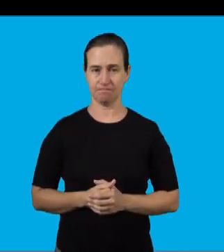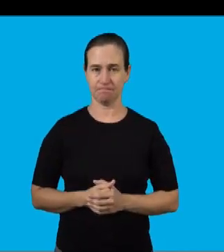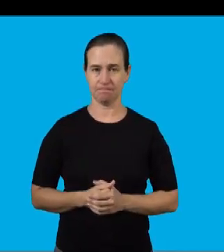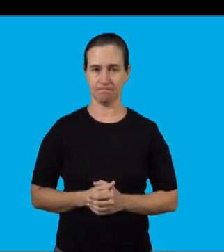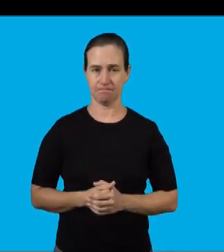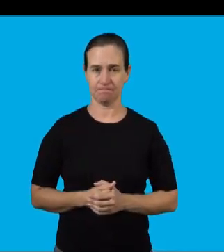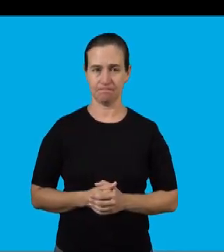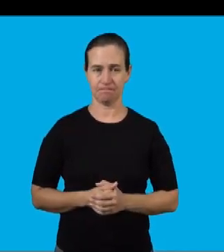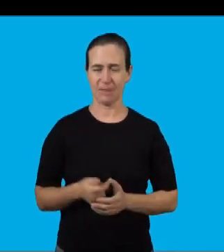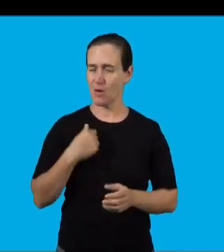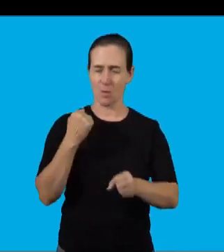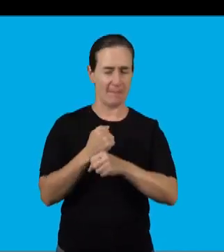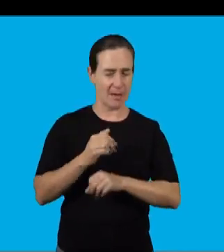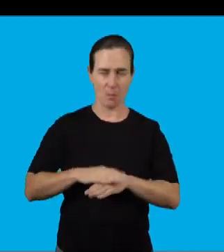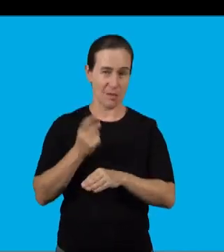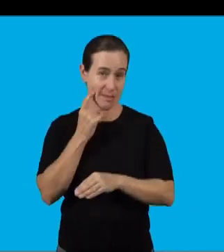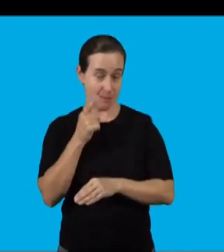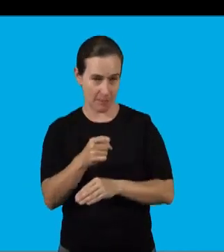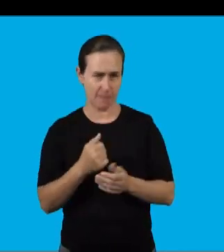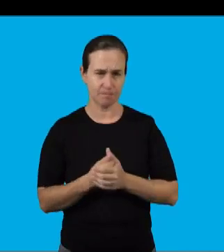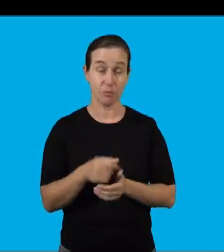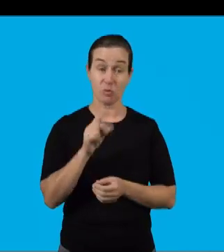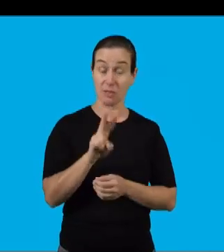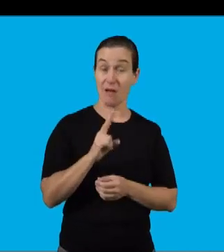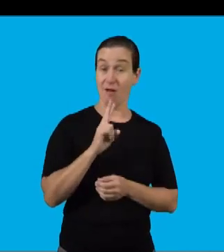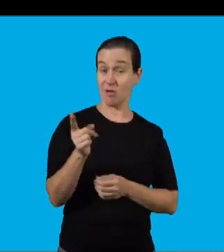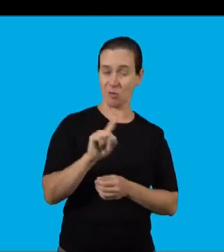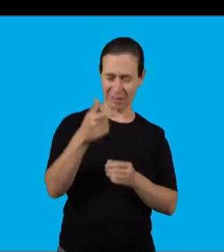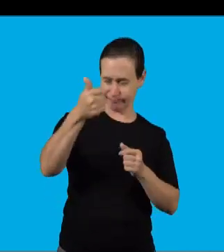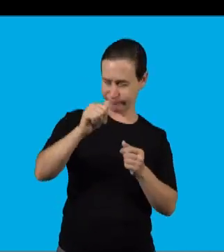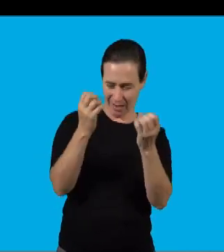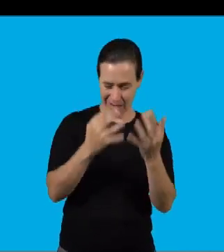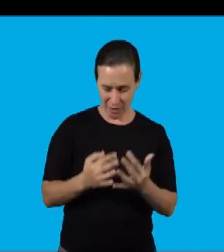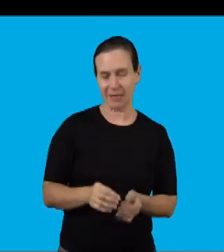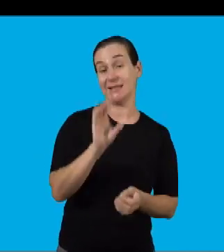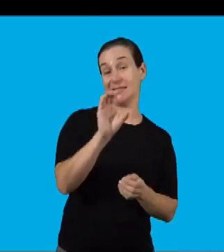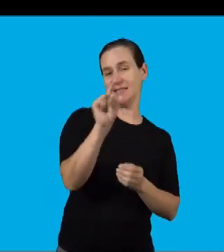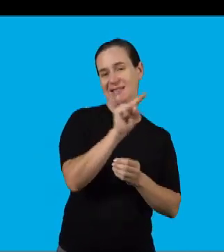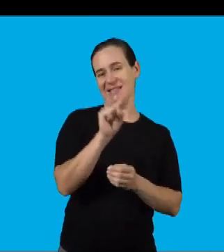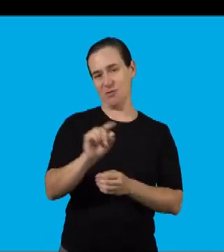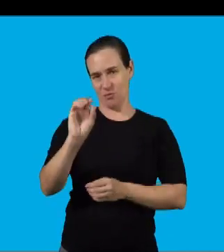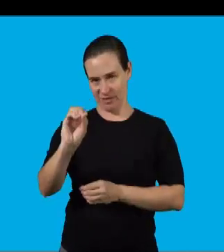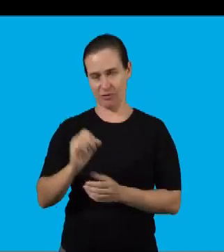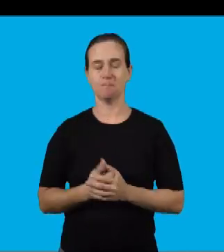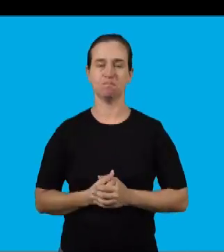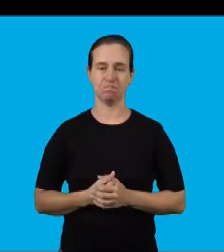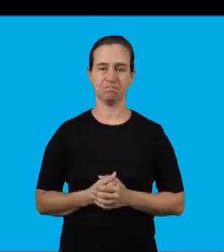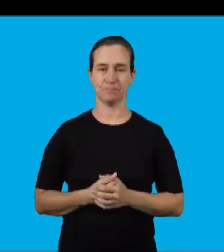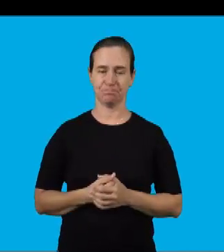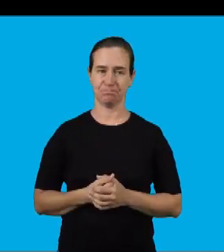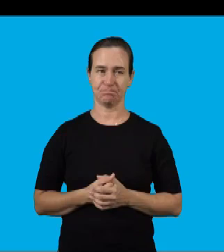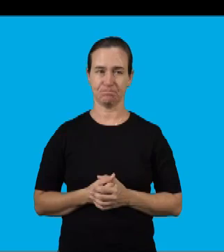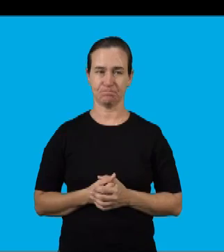3. Now, when we simplify that, we will see that C will be equals to 0. So that